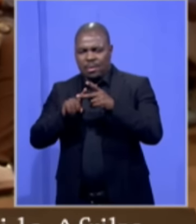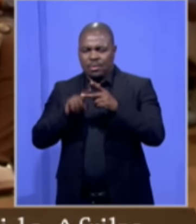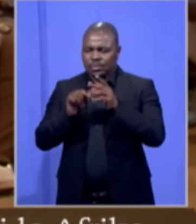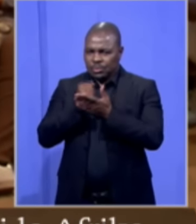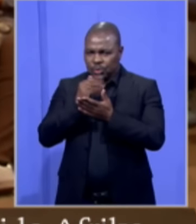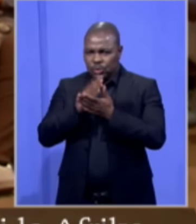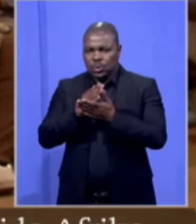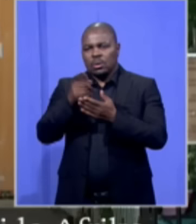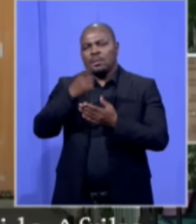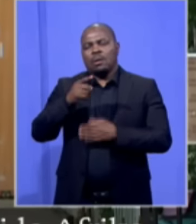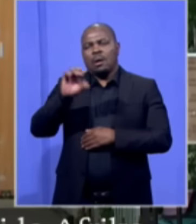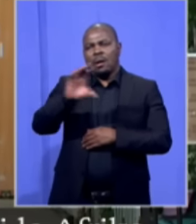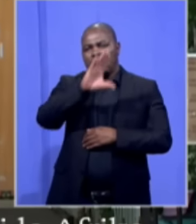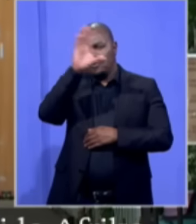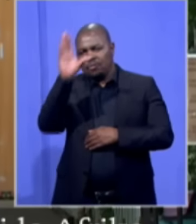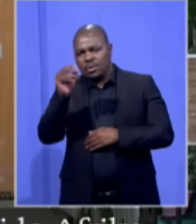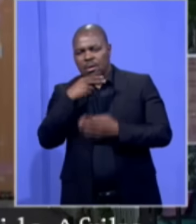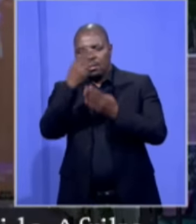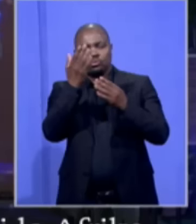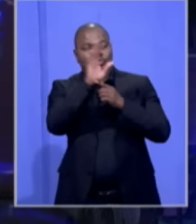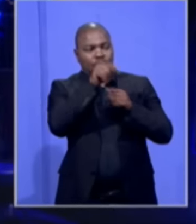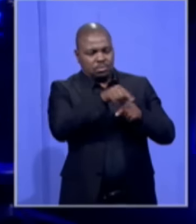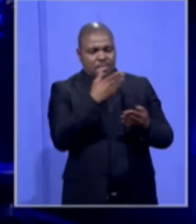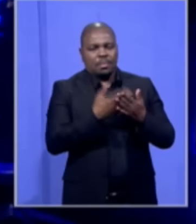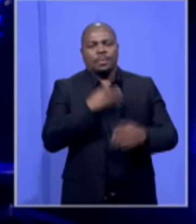tlhagiso ya botaki mo Afrika.